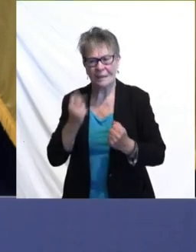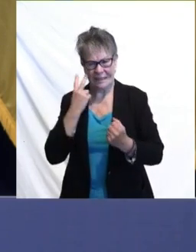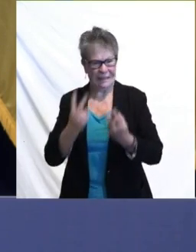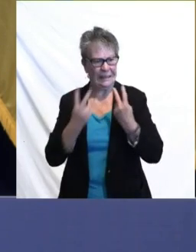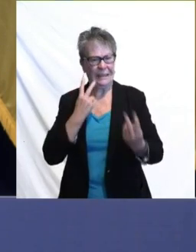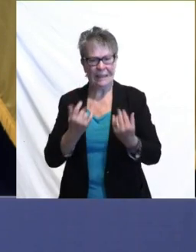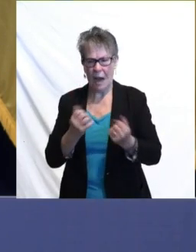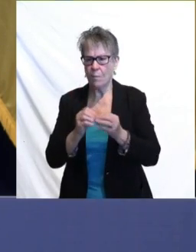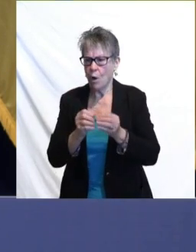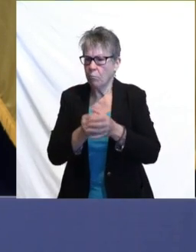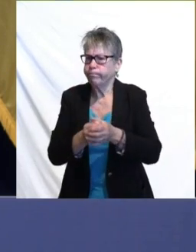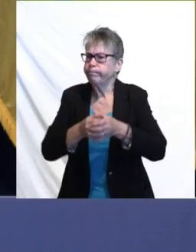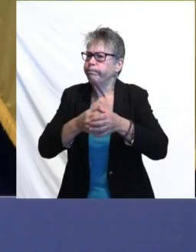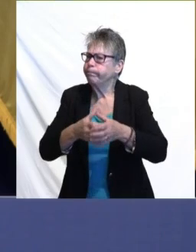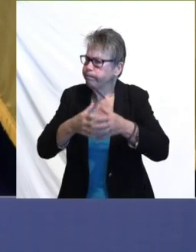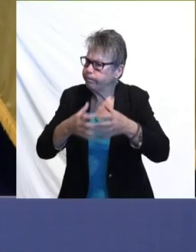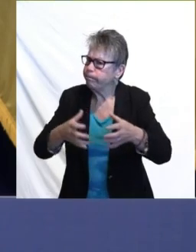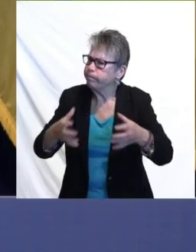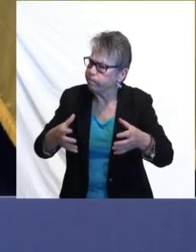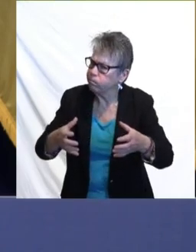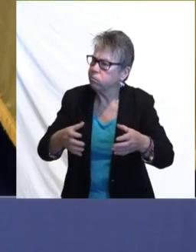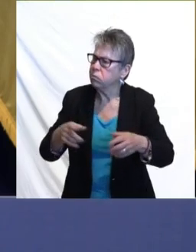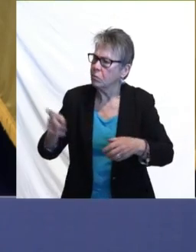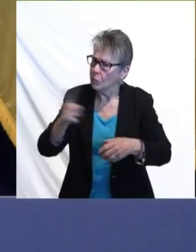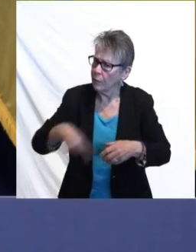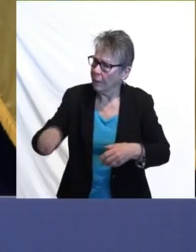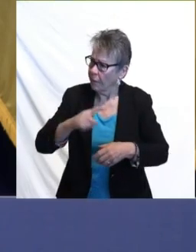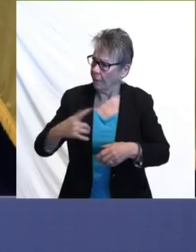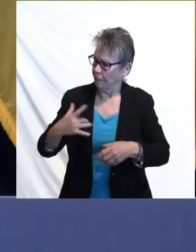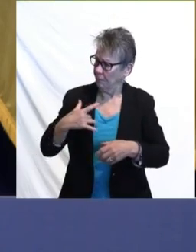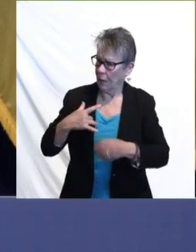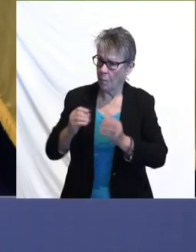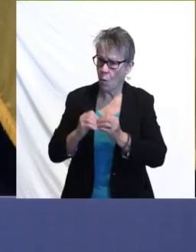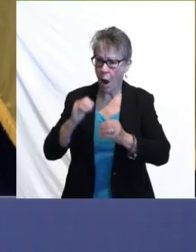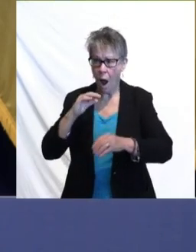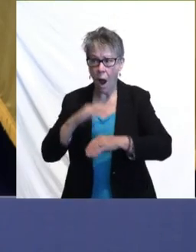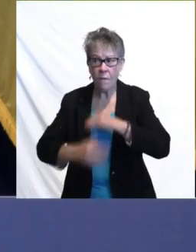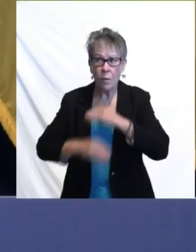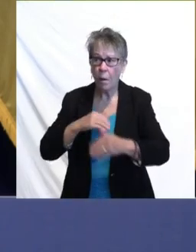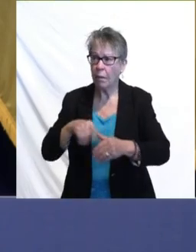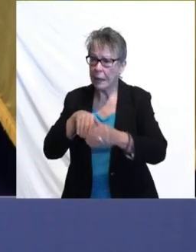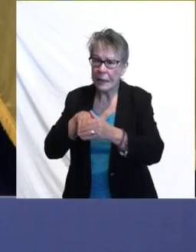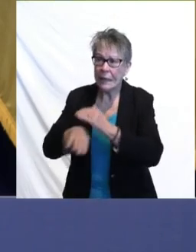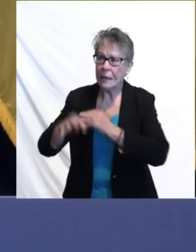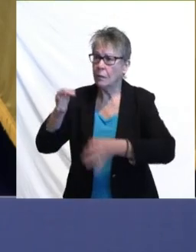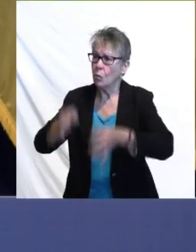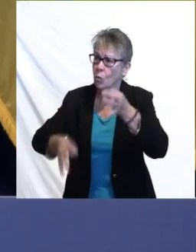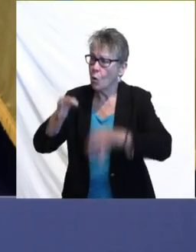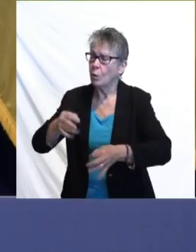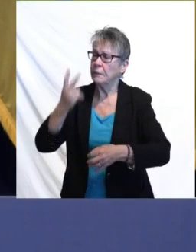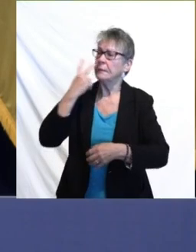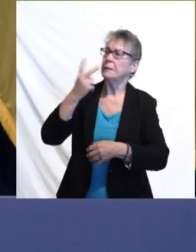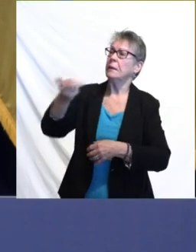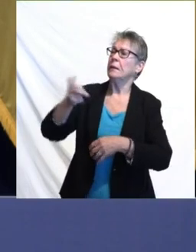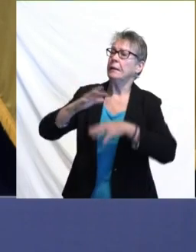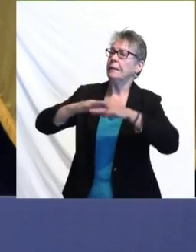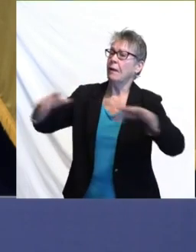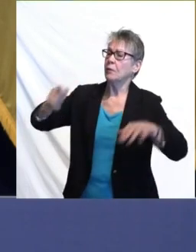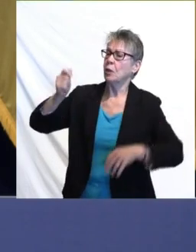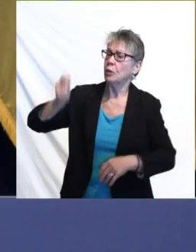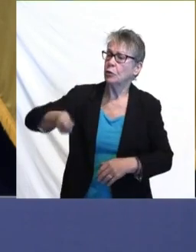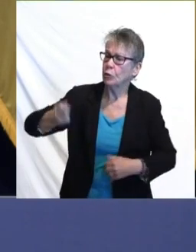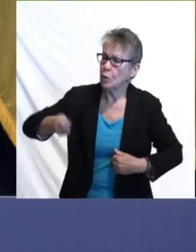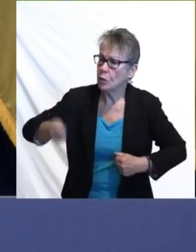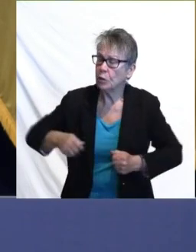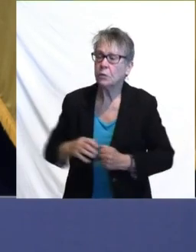that diversity. We have the most diverse cabinet in the history of our state and in the entire United States. That I'm very